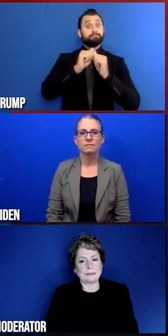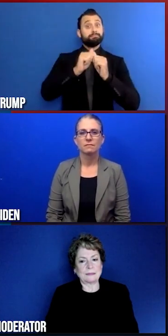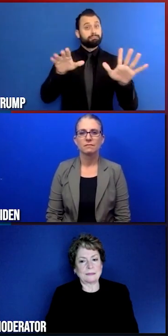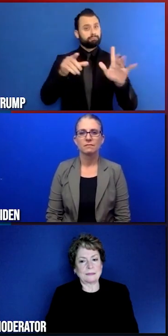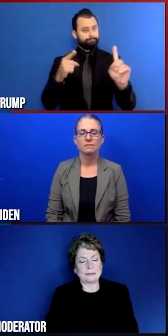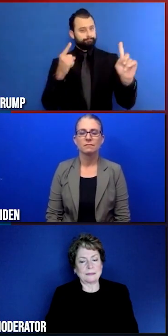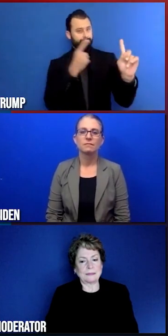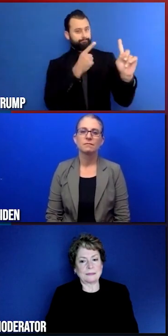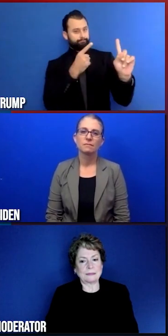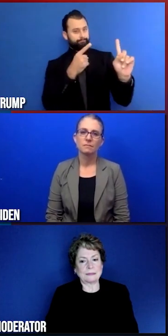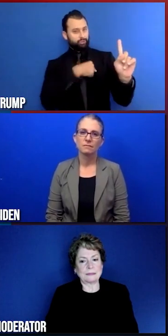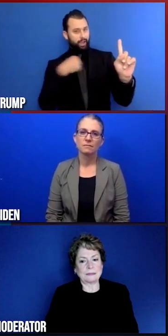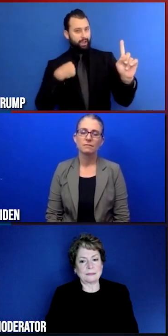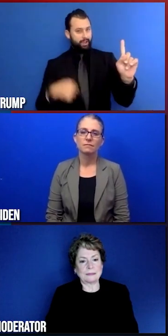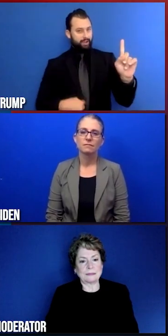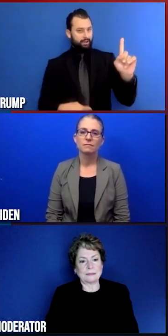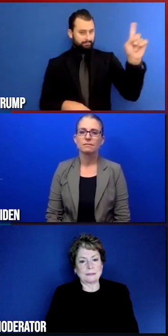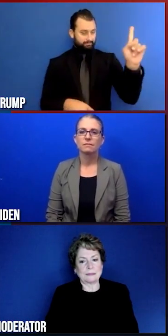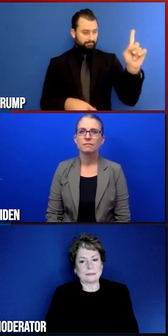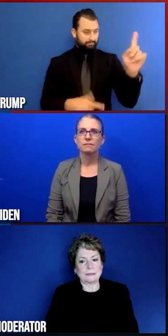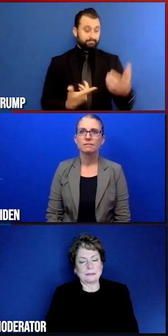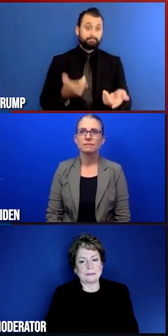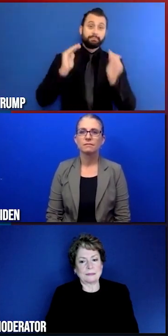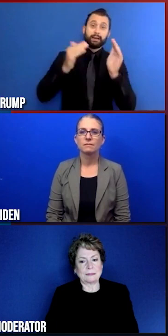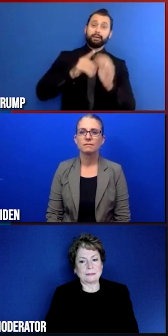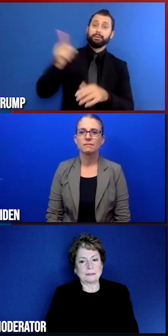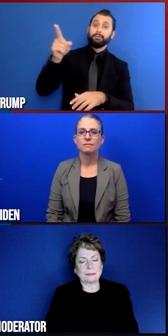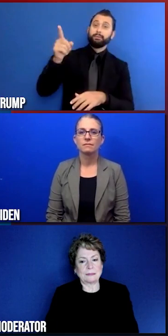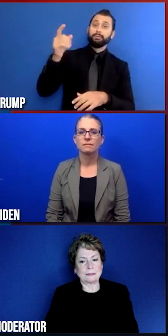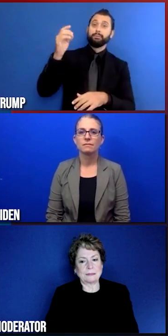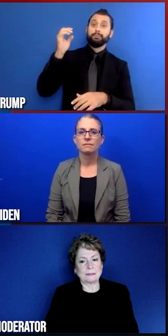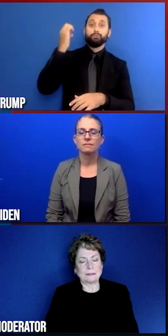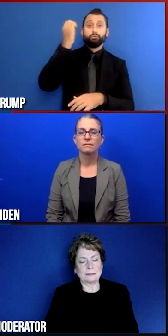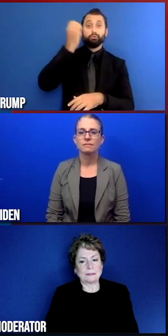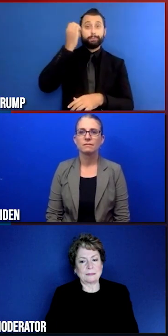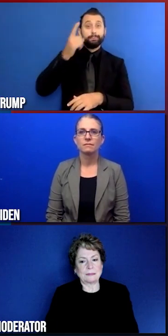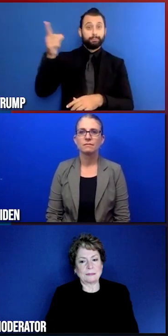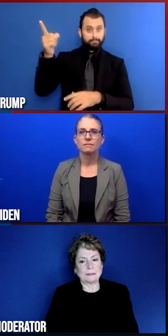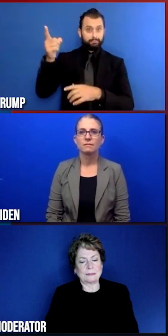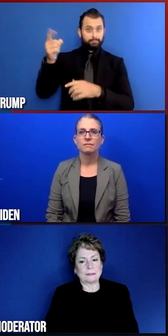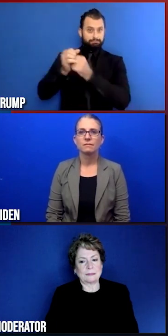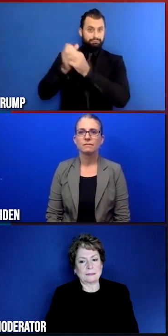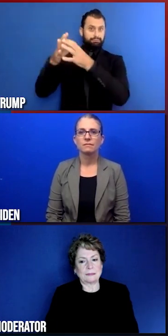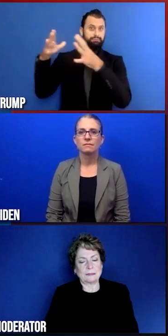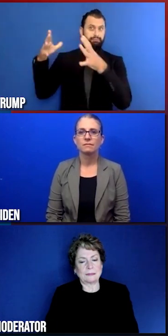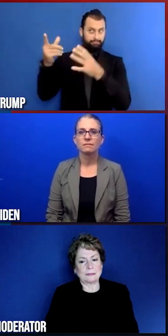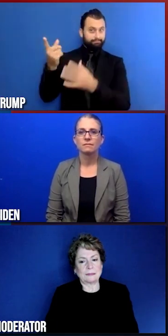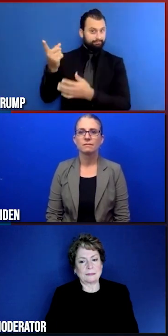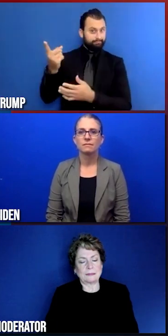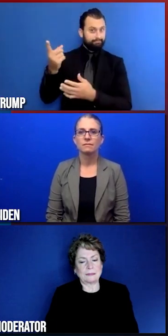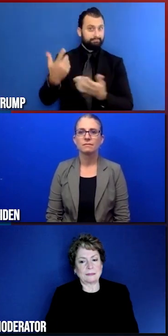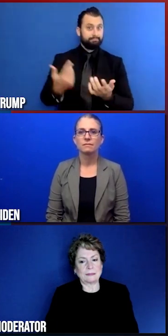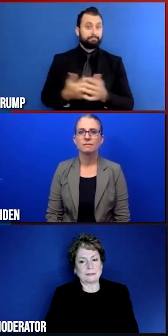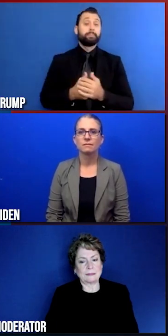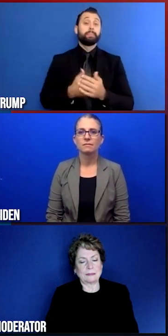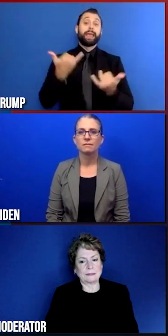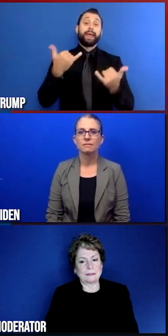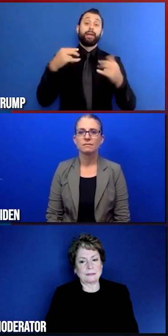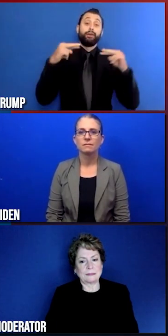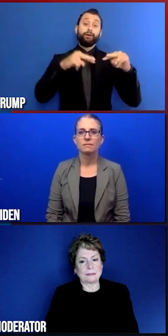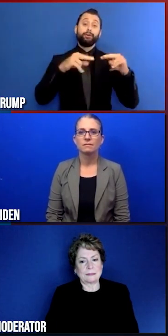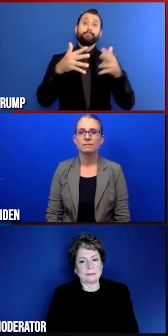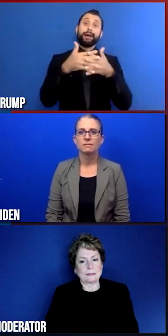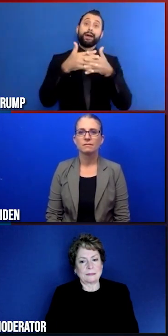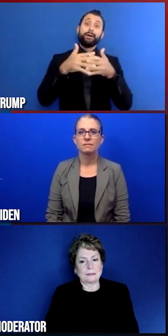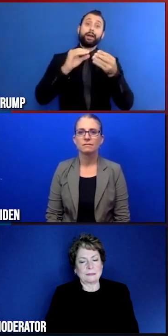you notice, the mortality rate is down 85%. The excess mortality rate is way down and